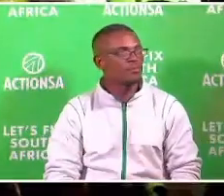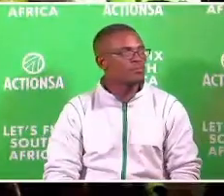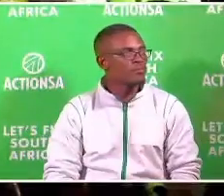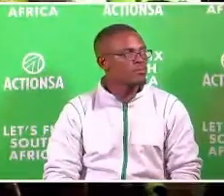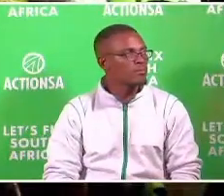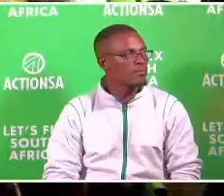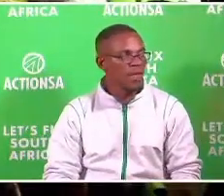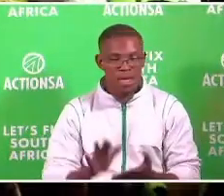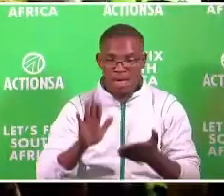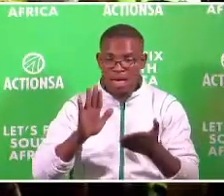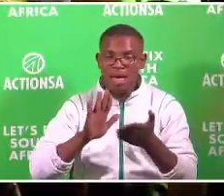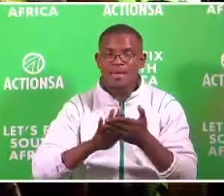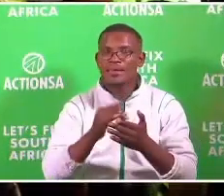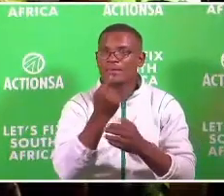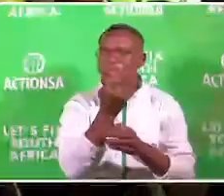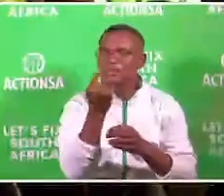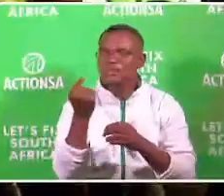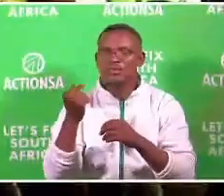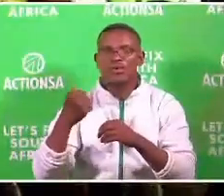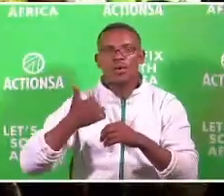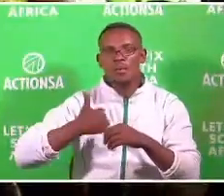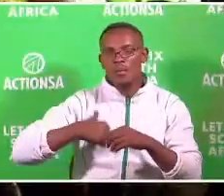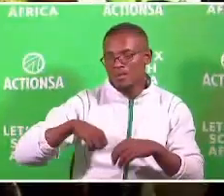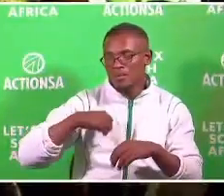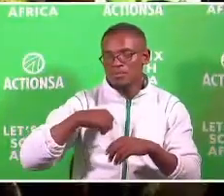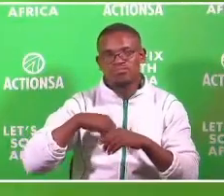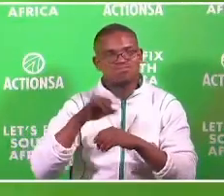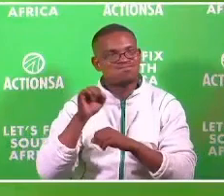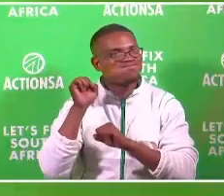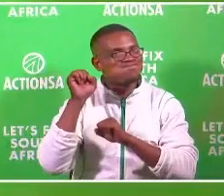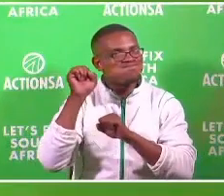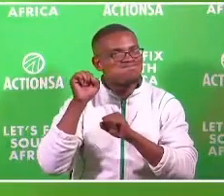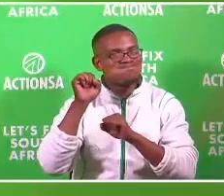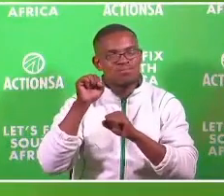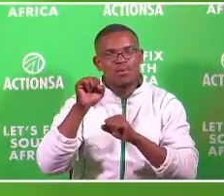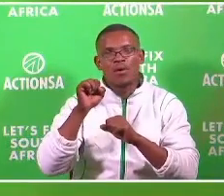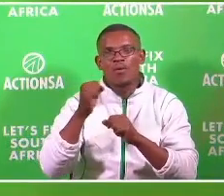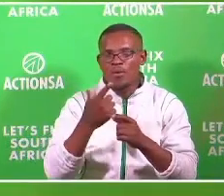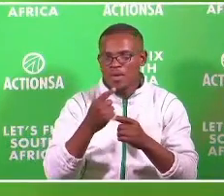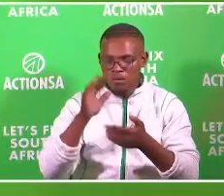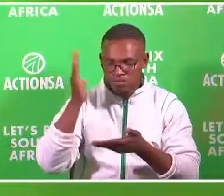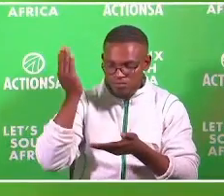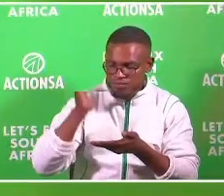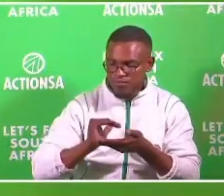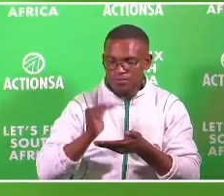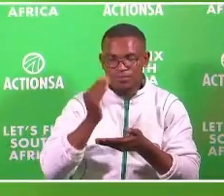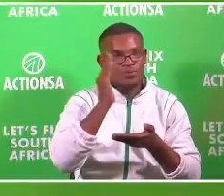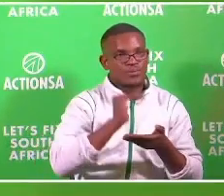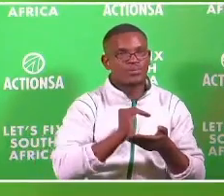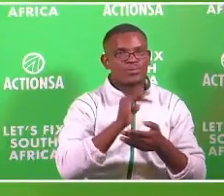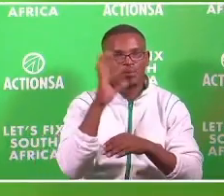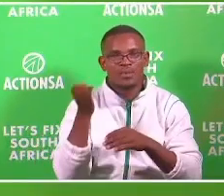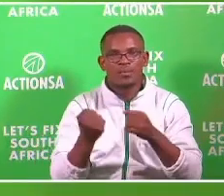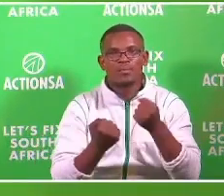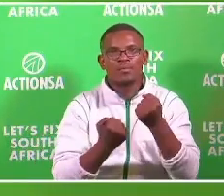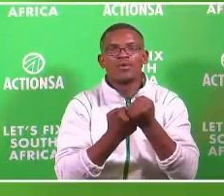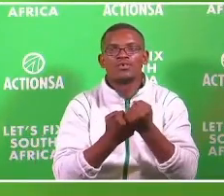And in every municipality we contested, we dramatically reduced the support of the ruling